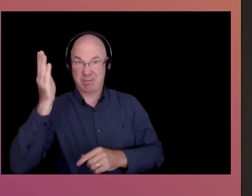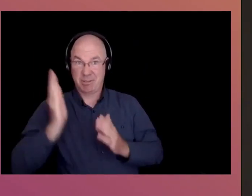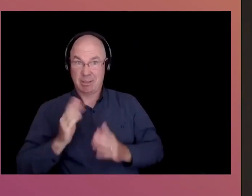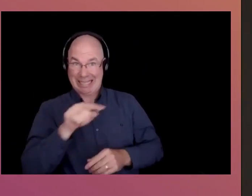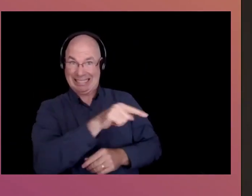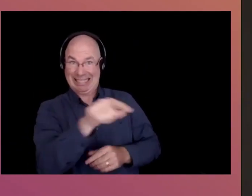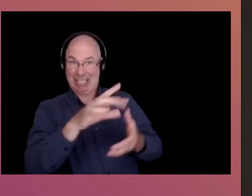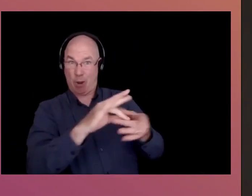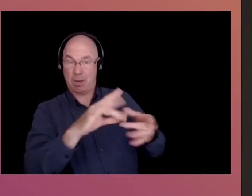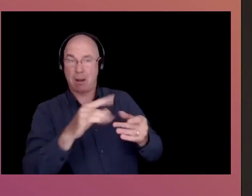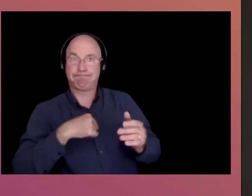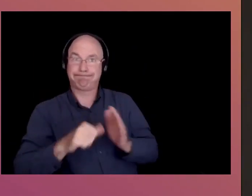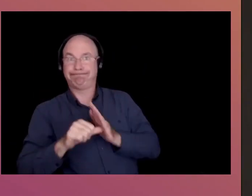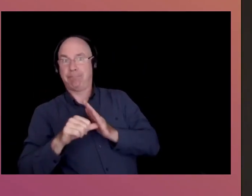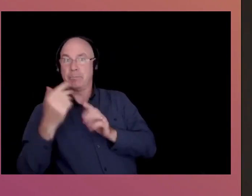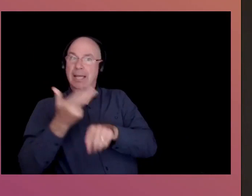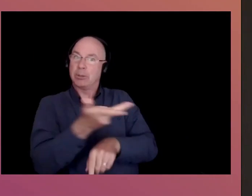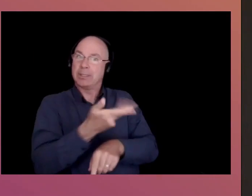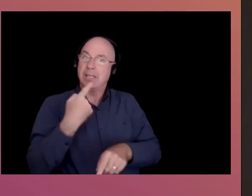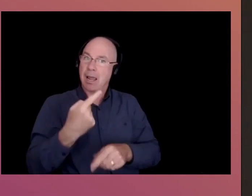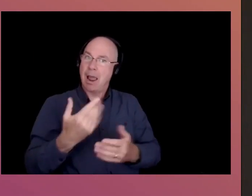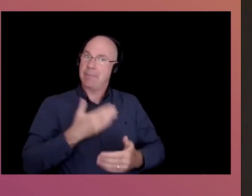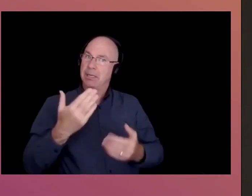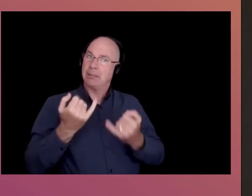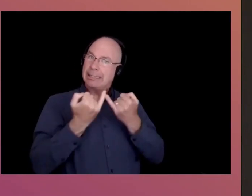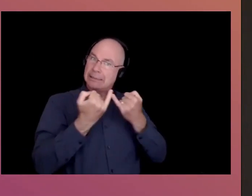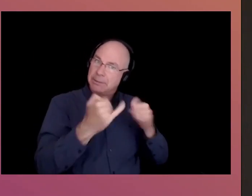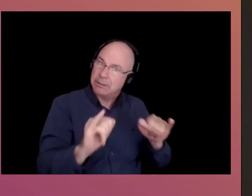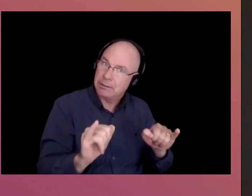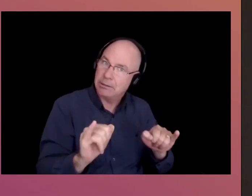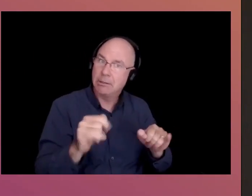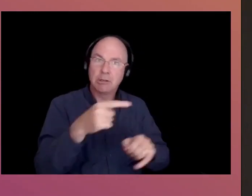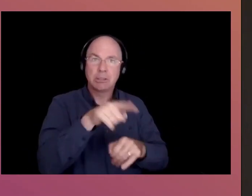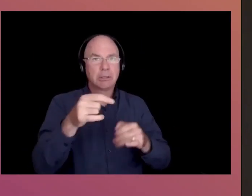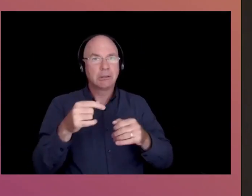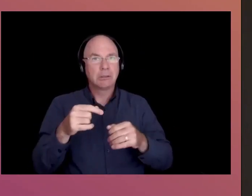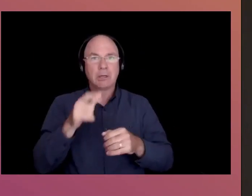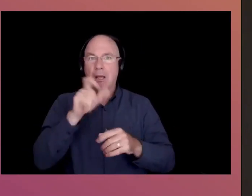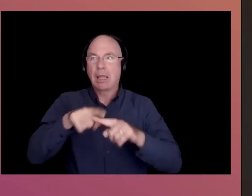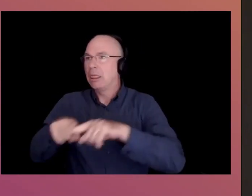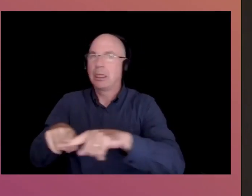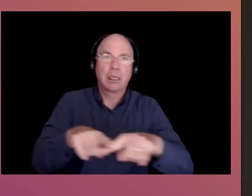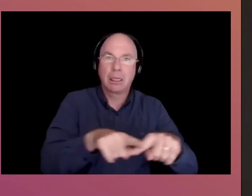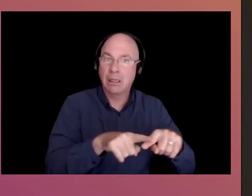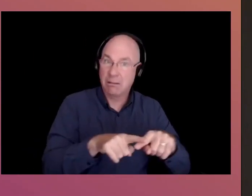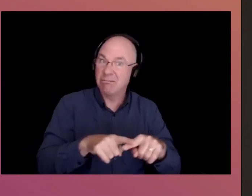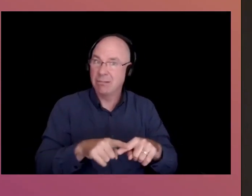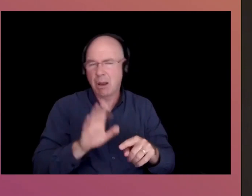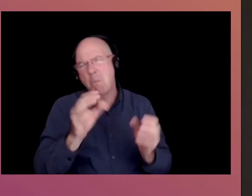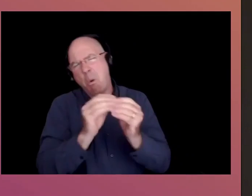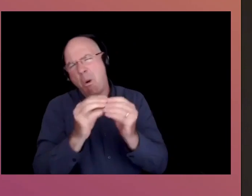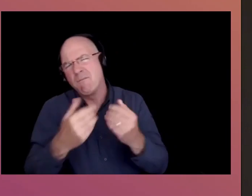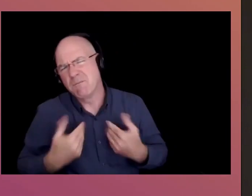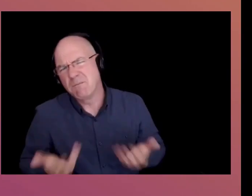they are very happy to be independent and to be freed from relying on someone. Okay, there are more.